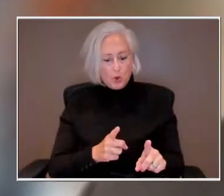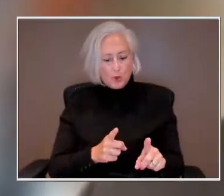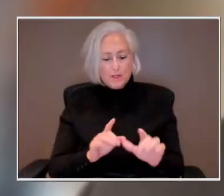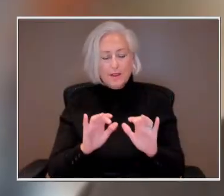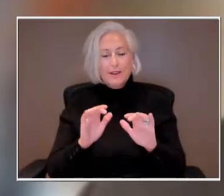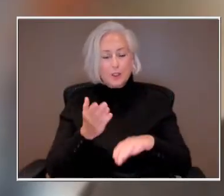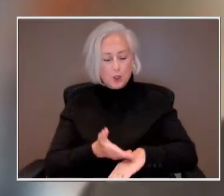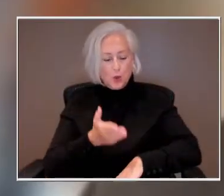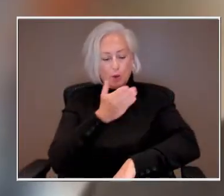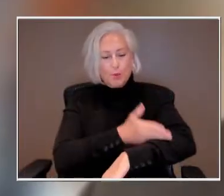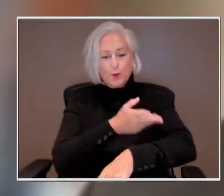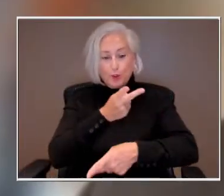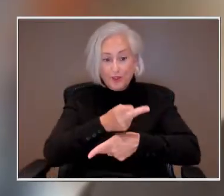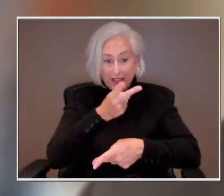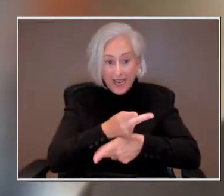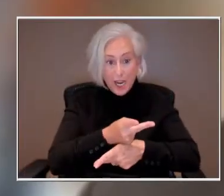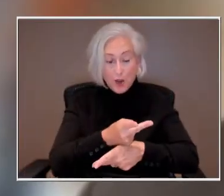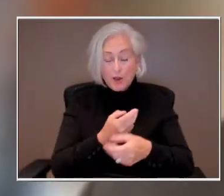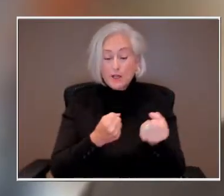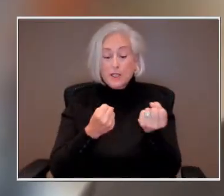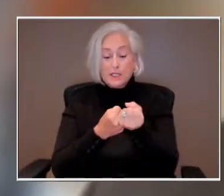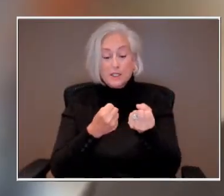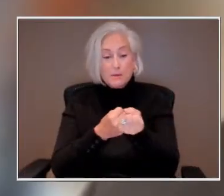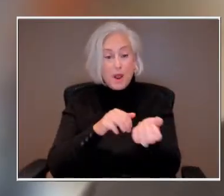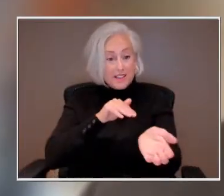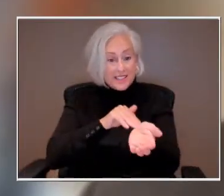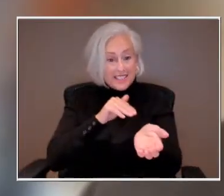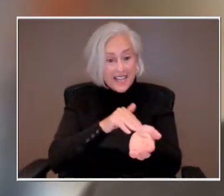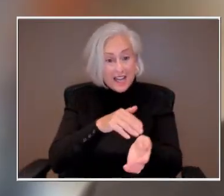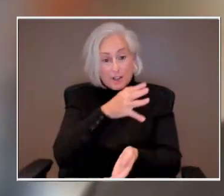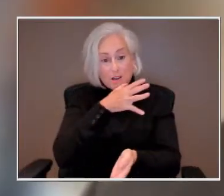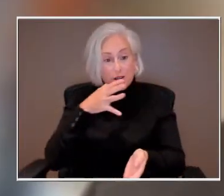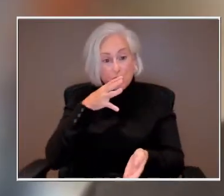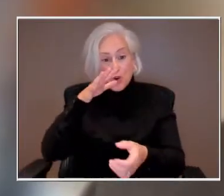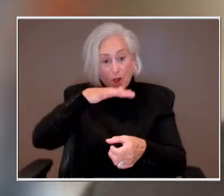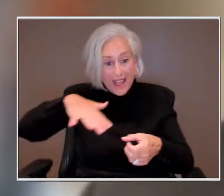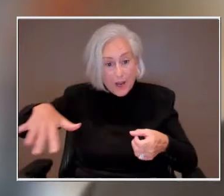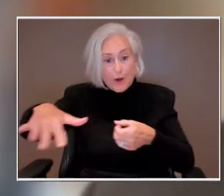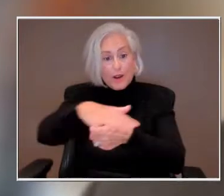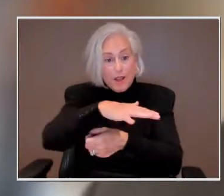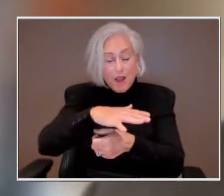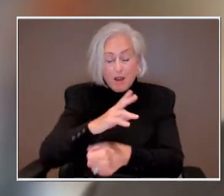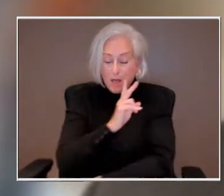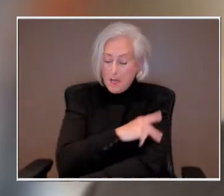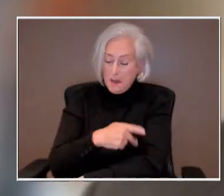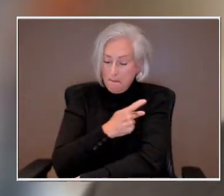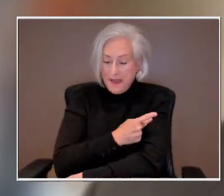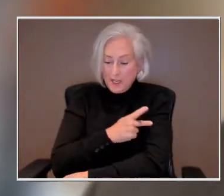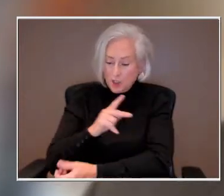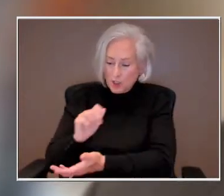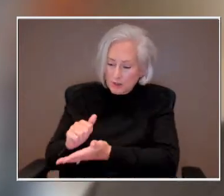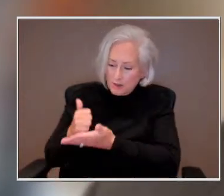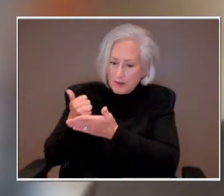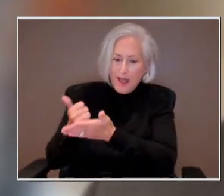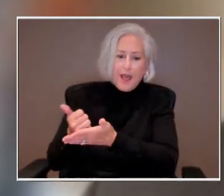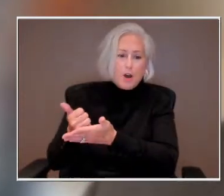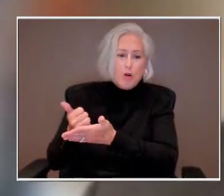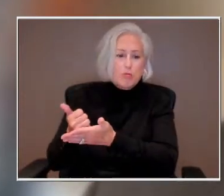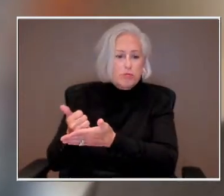means supporting the providers out across rural Kansas, but particularly the patients. What could we do to improve their care, their